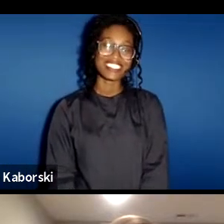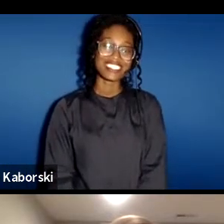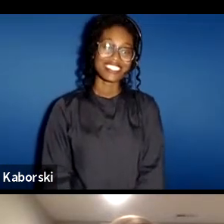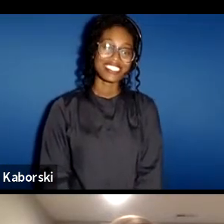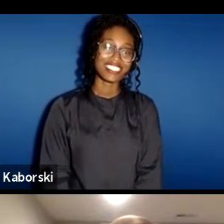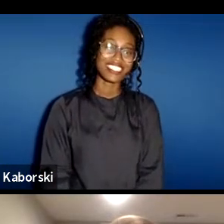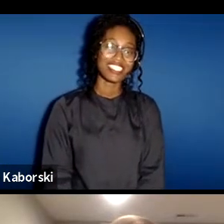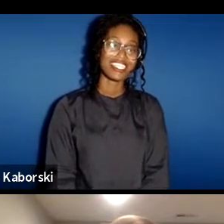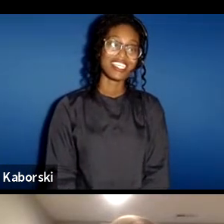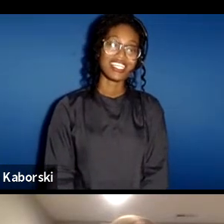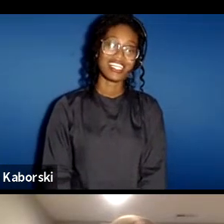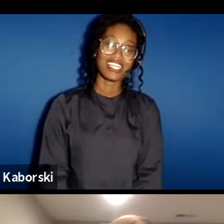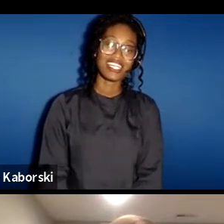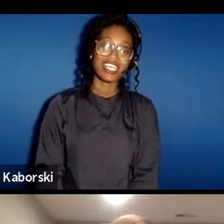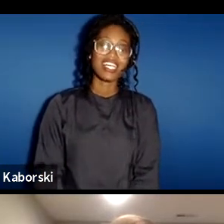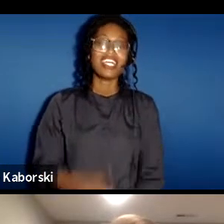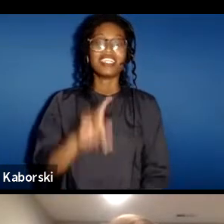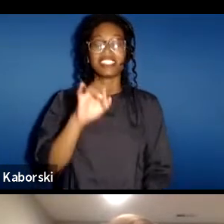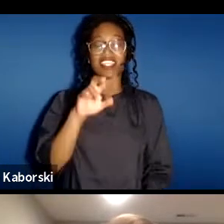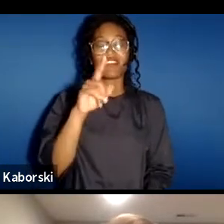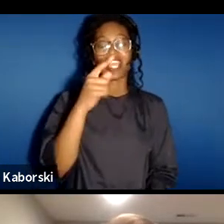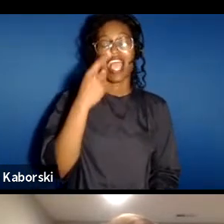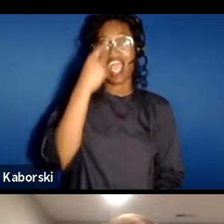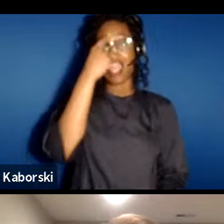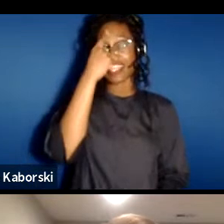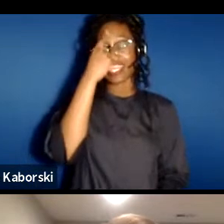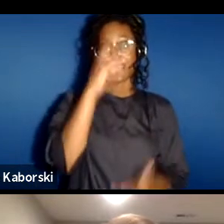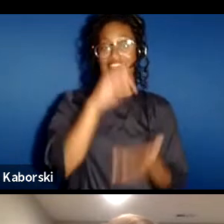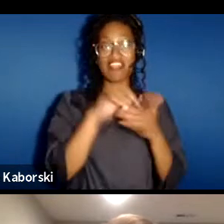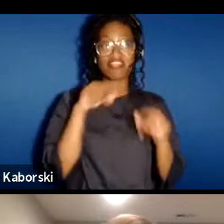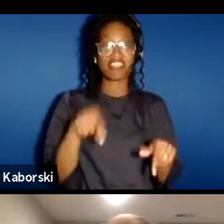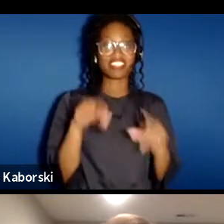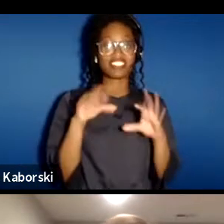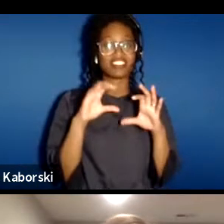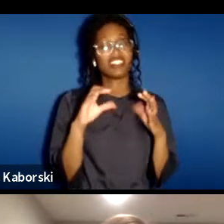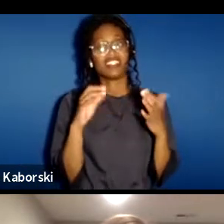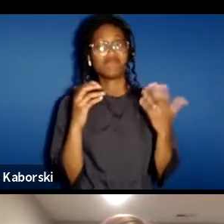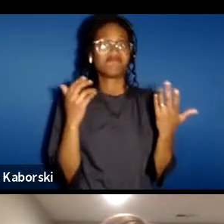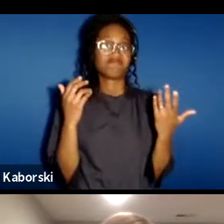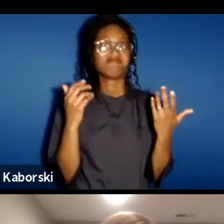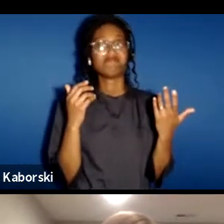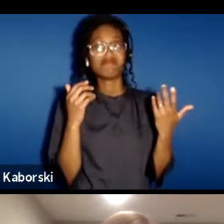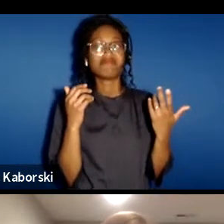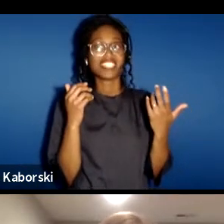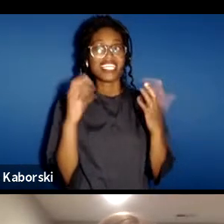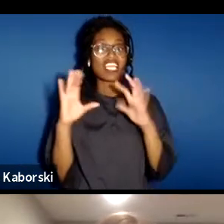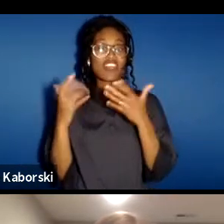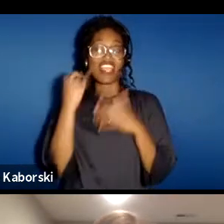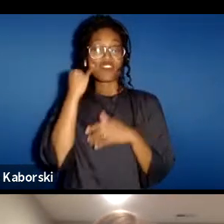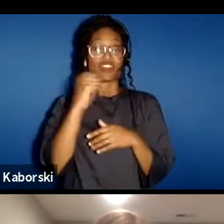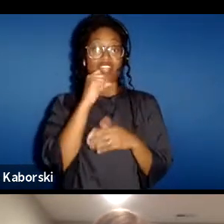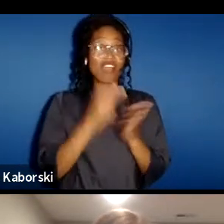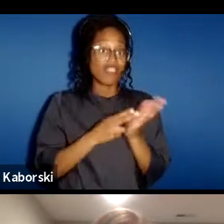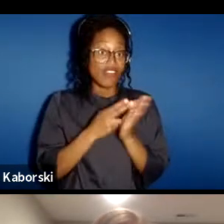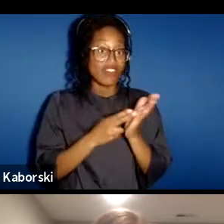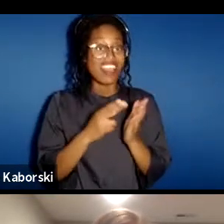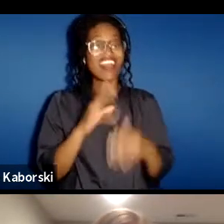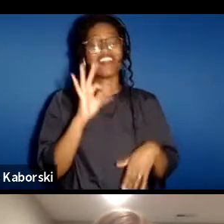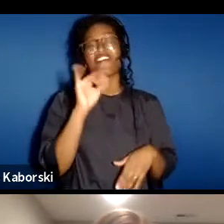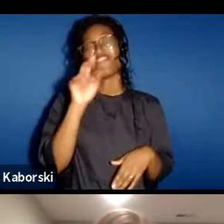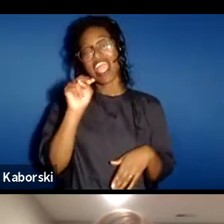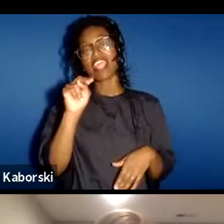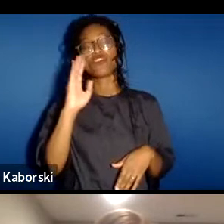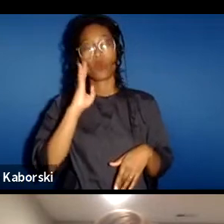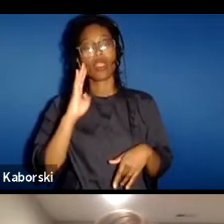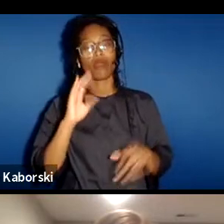Yeah, I feel like this category of maybe any category, if you're not authentic, the fanatics will find you.